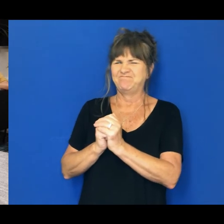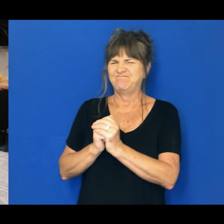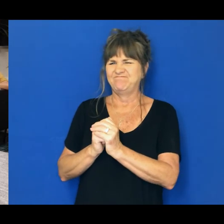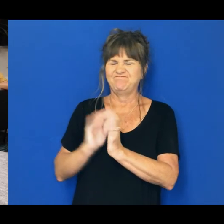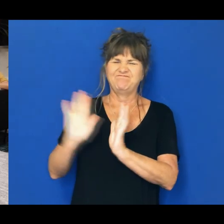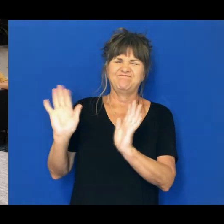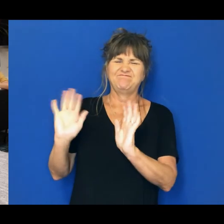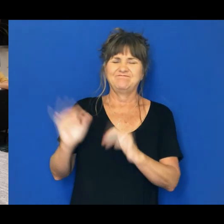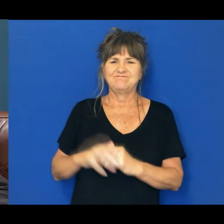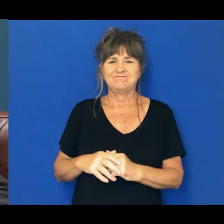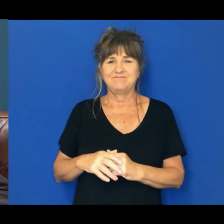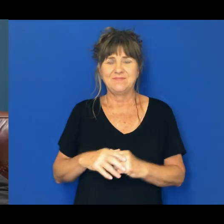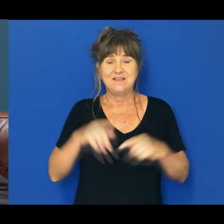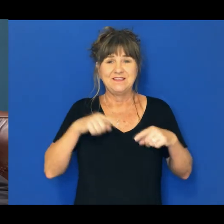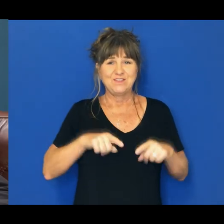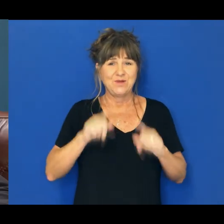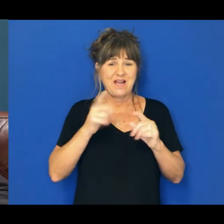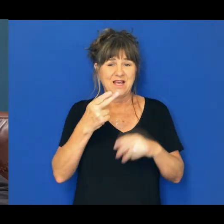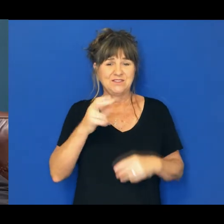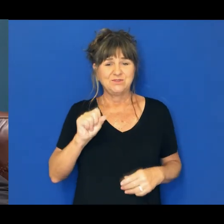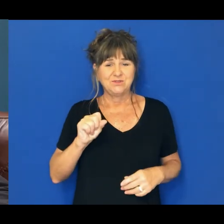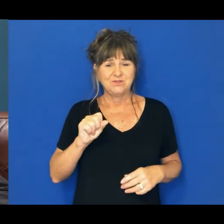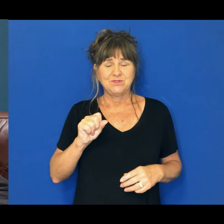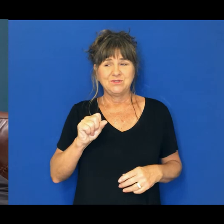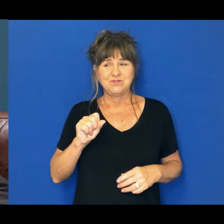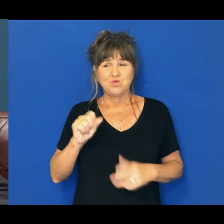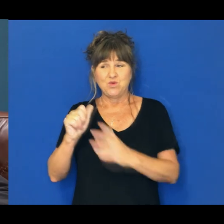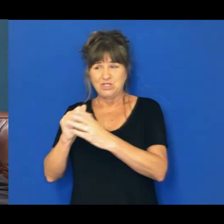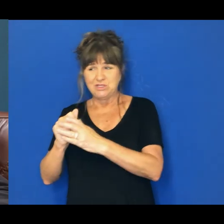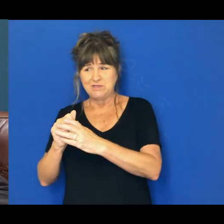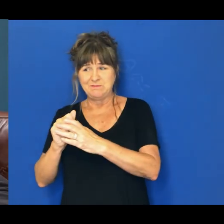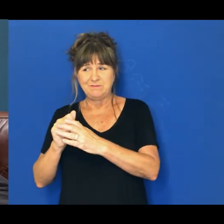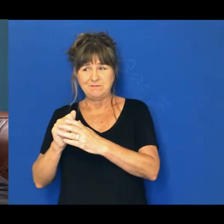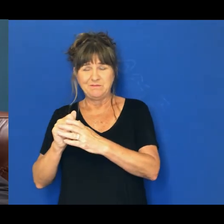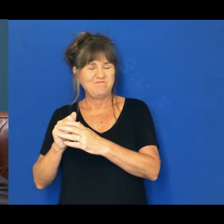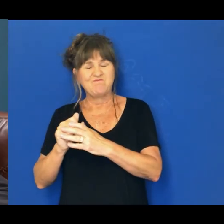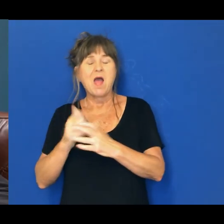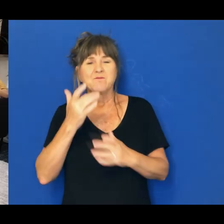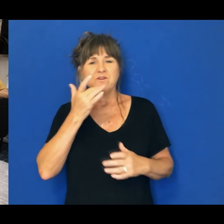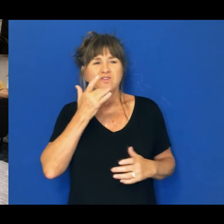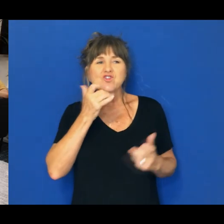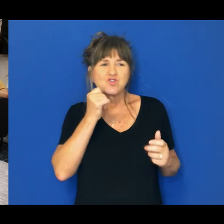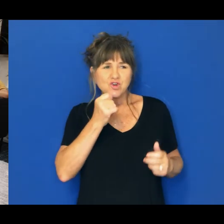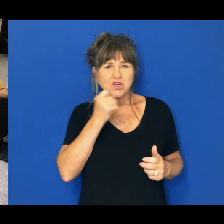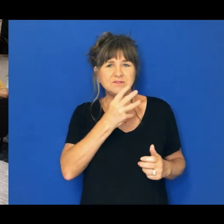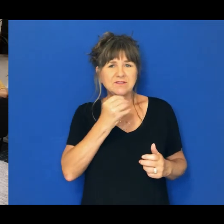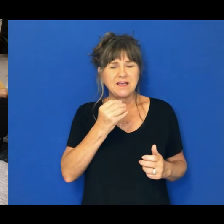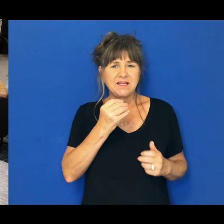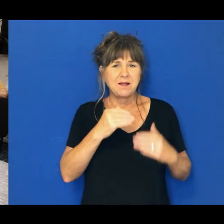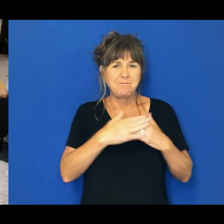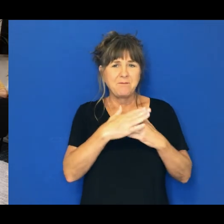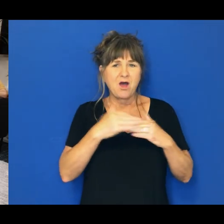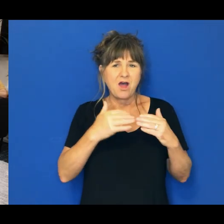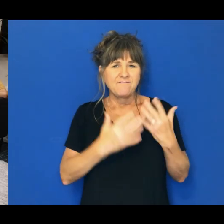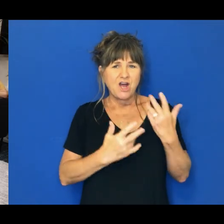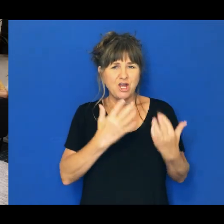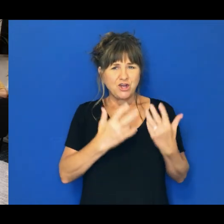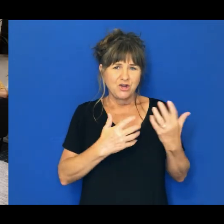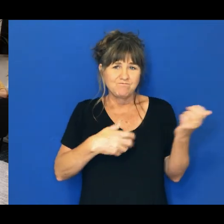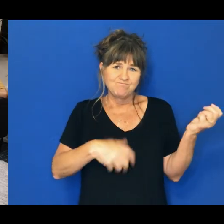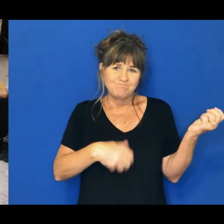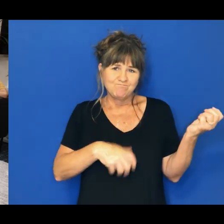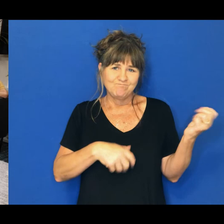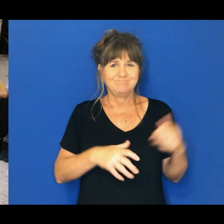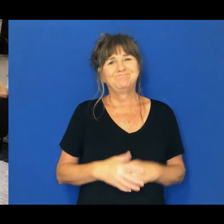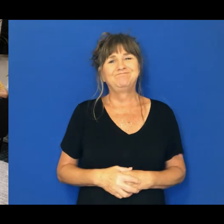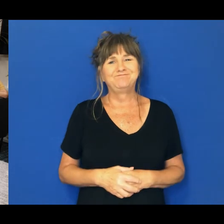I remember in high school, I was like, man, worship, nah, guitar, girls, bonfire, yeah. Oh my right? gosh. So bad, so